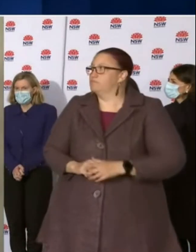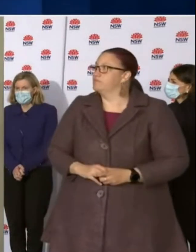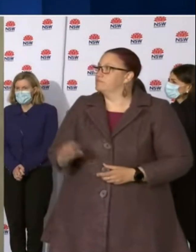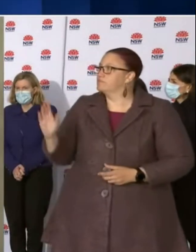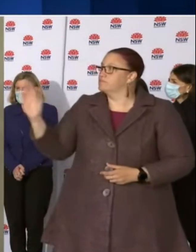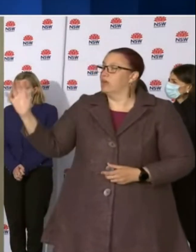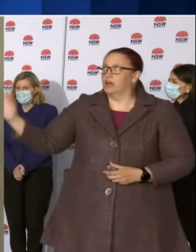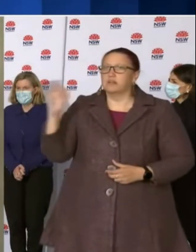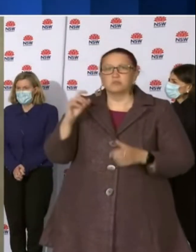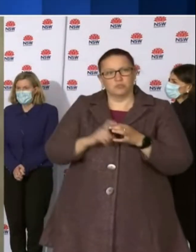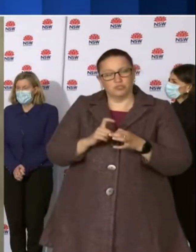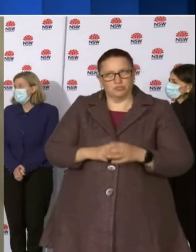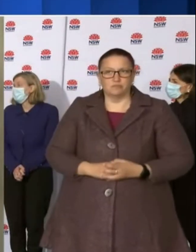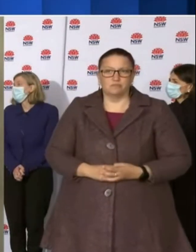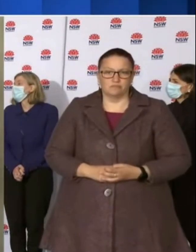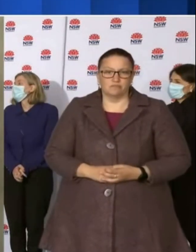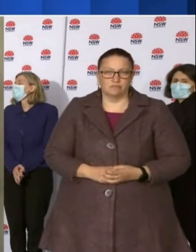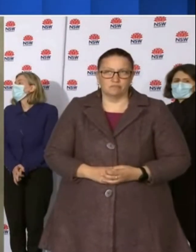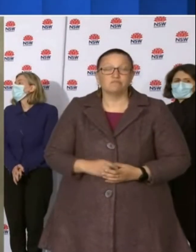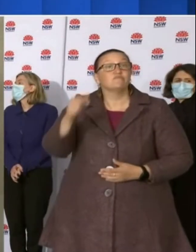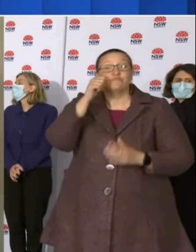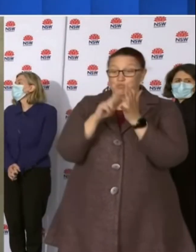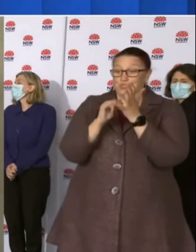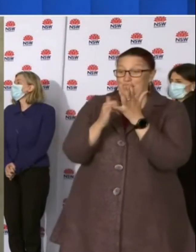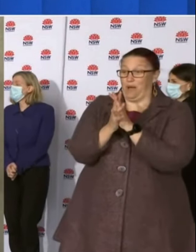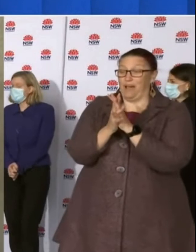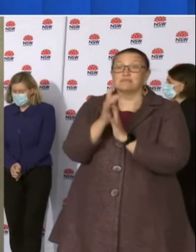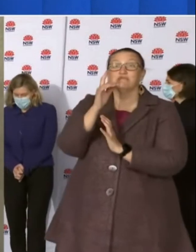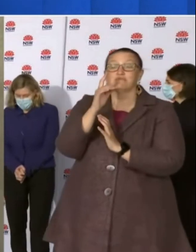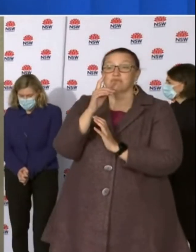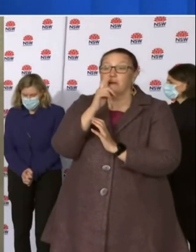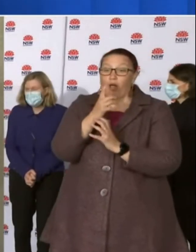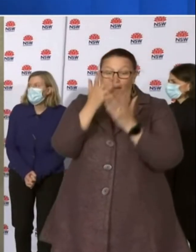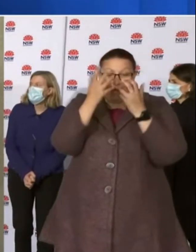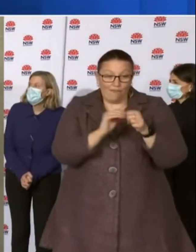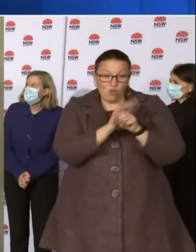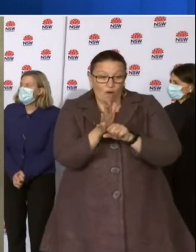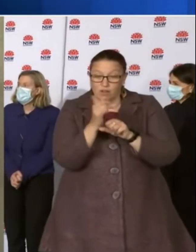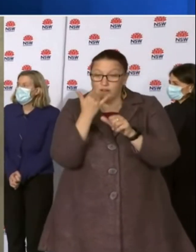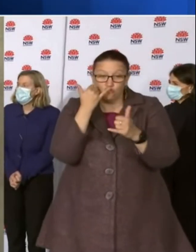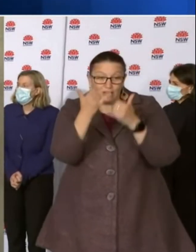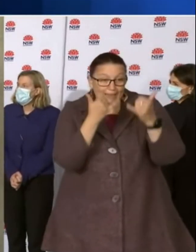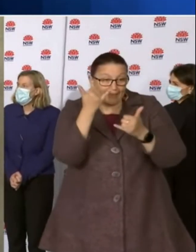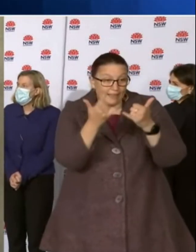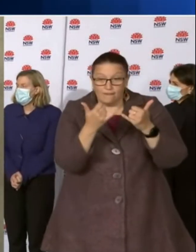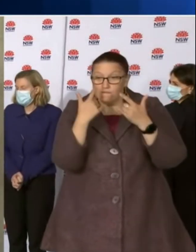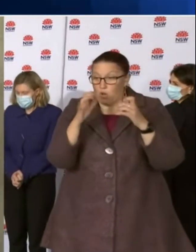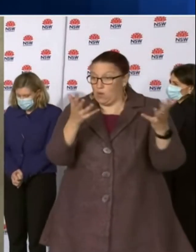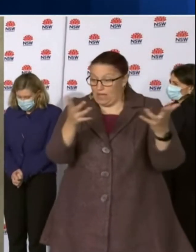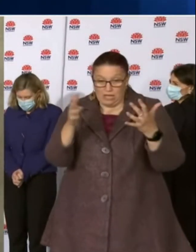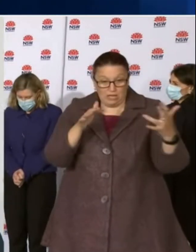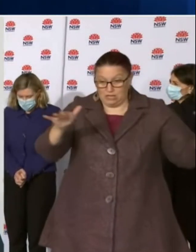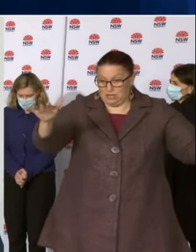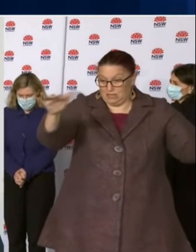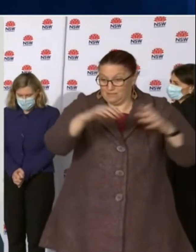how are our contact tracers going with the effort? We know that WA is assisting and South Australia is also assisting with the effort. Yeah. How are they going? Because it's getting bigger each